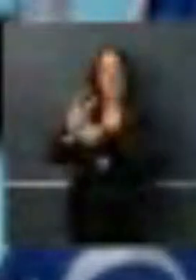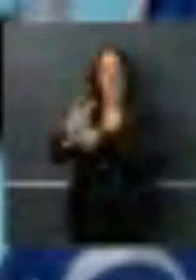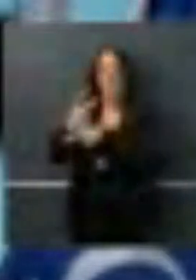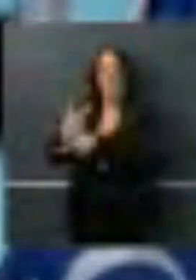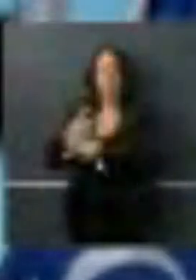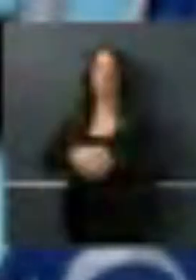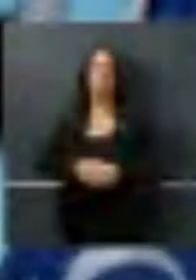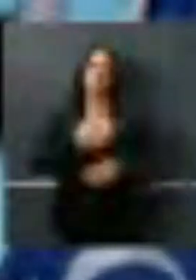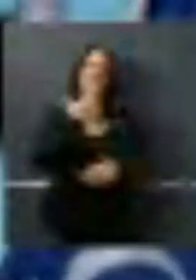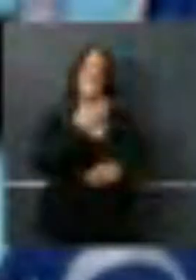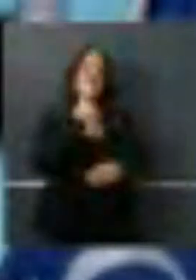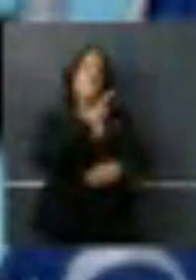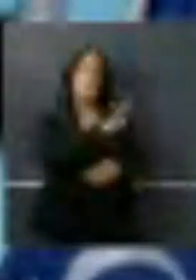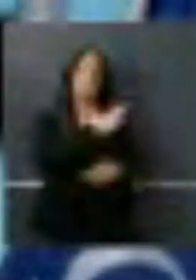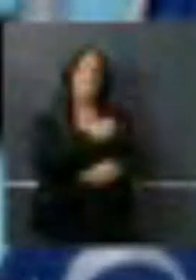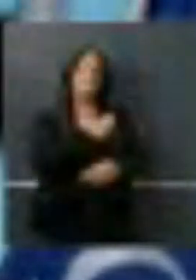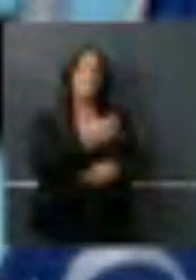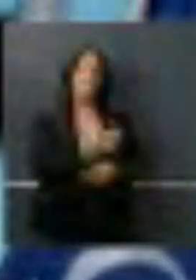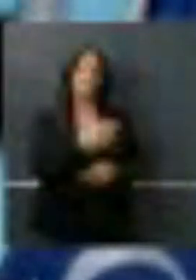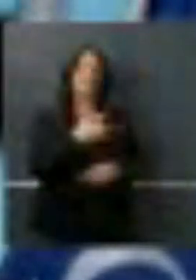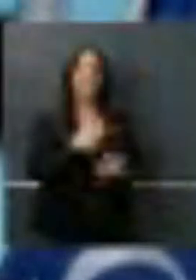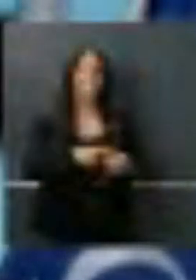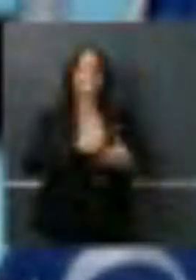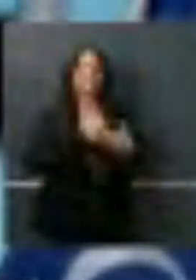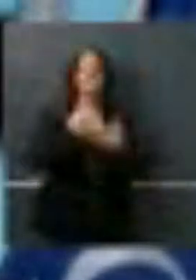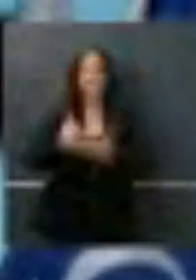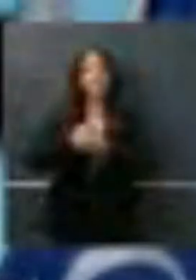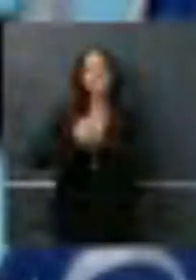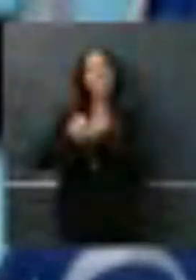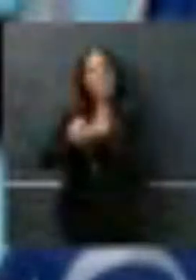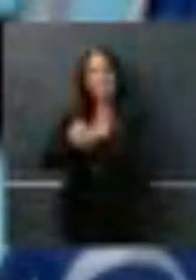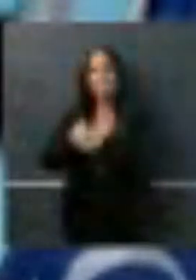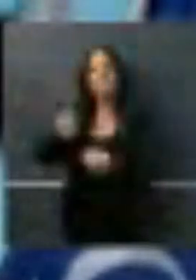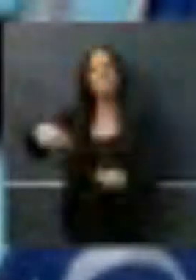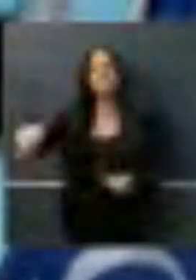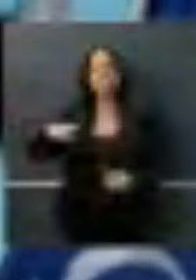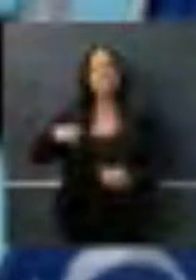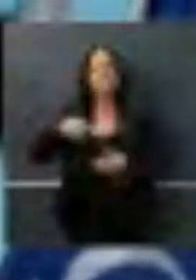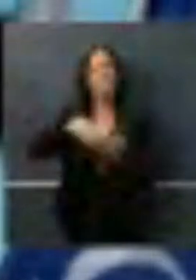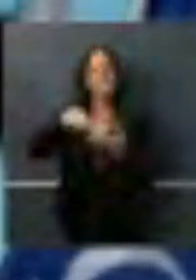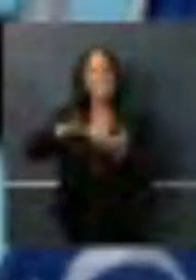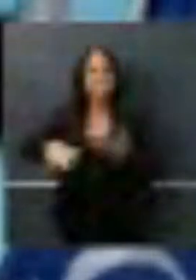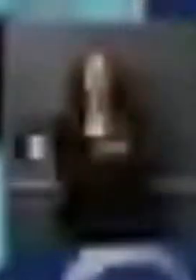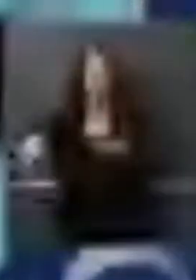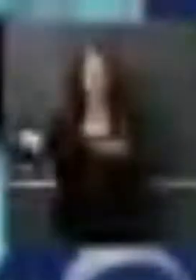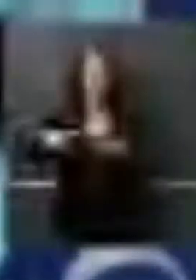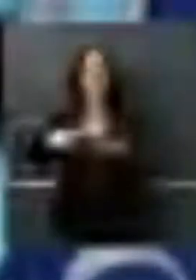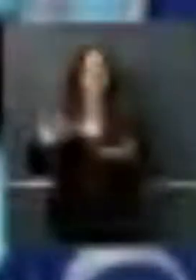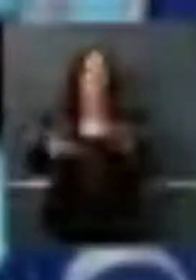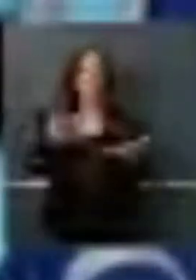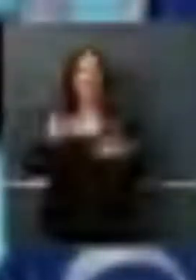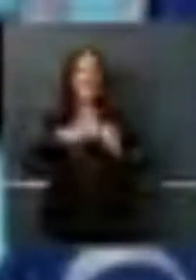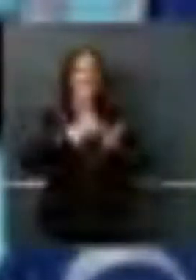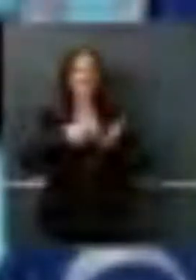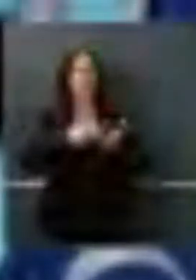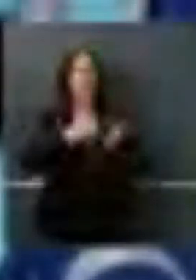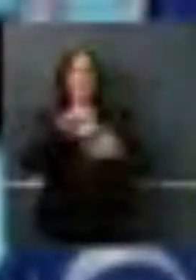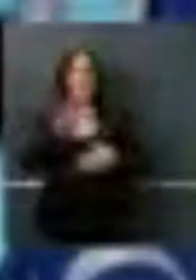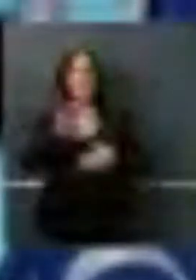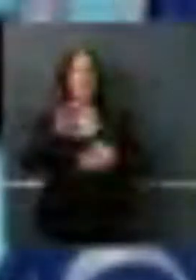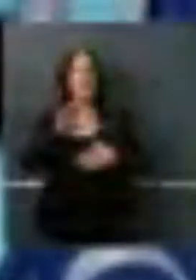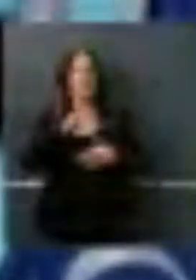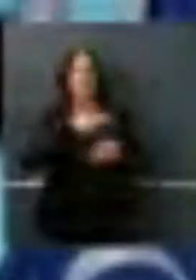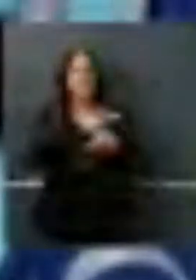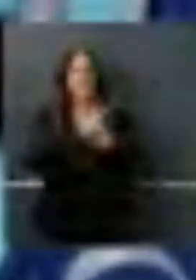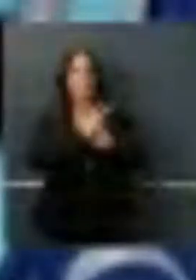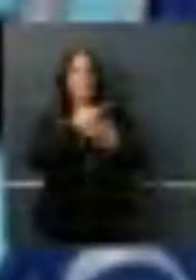help support those that are struggling to pay their student loan debts. The second debt-related announcement I